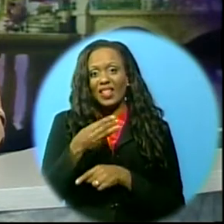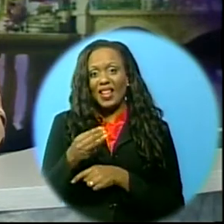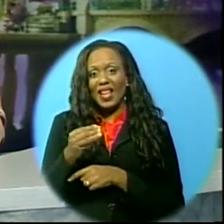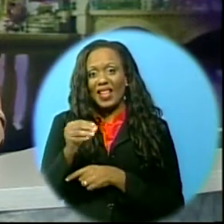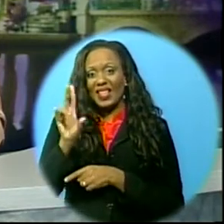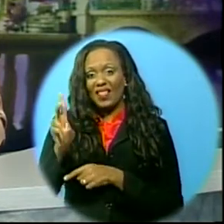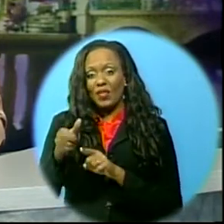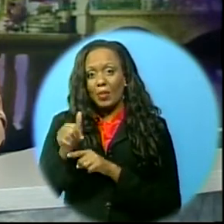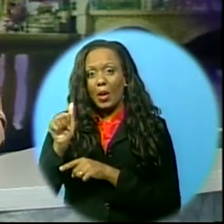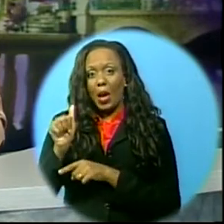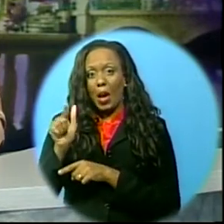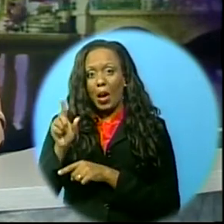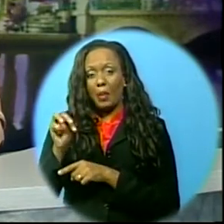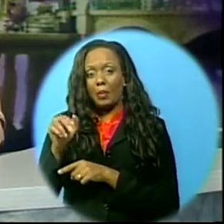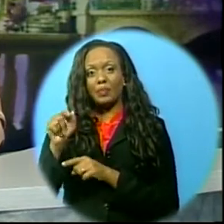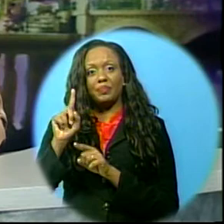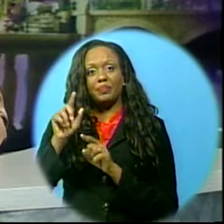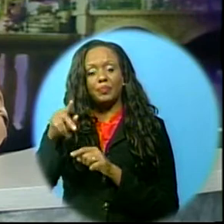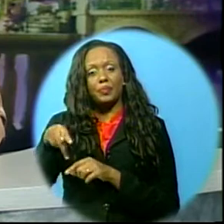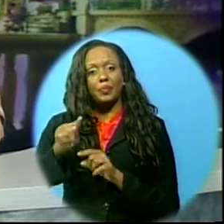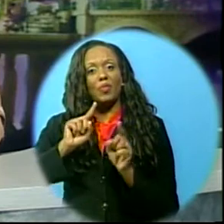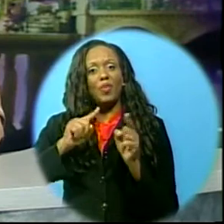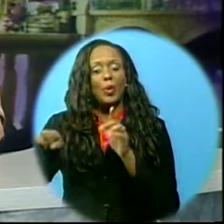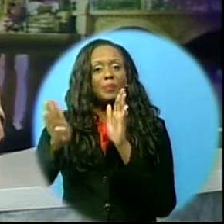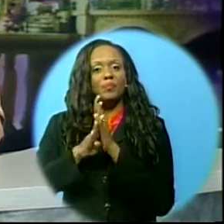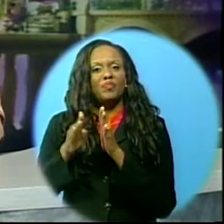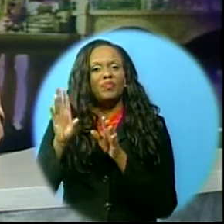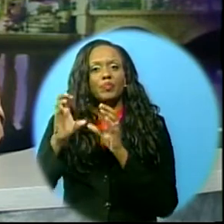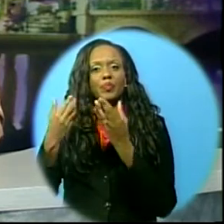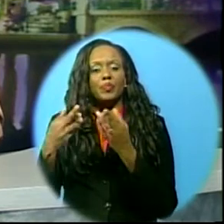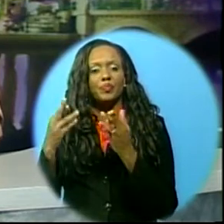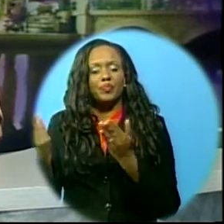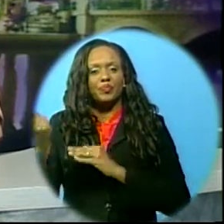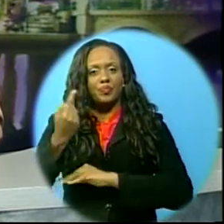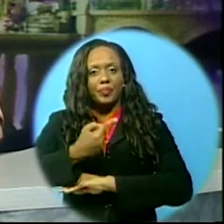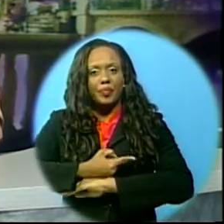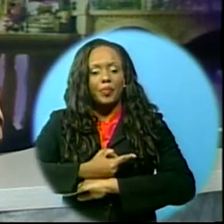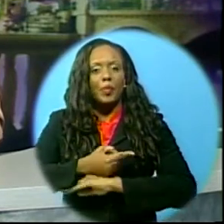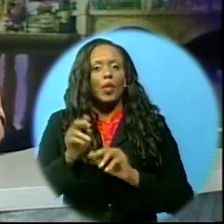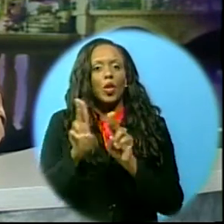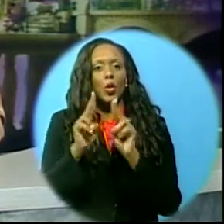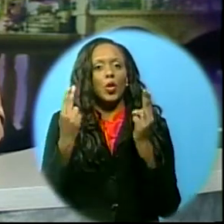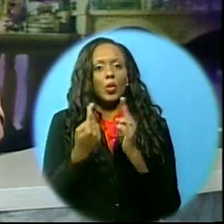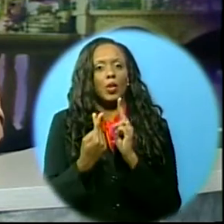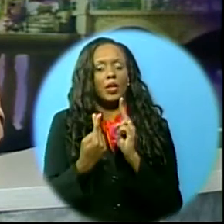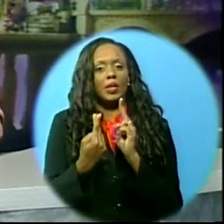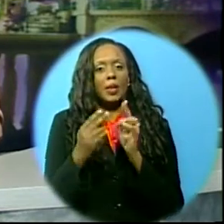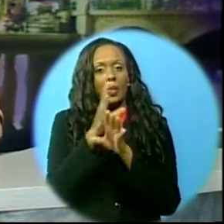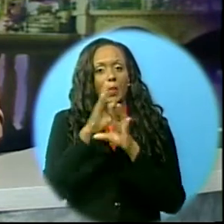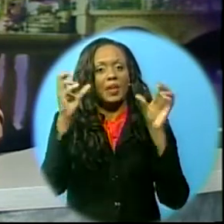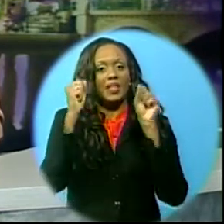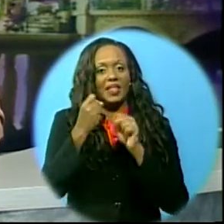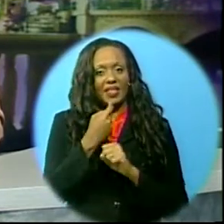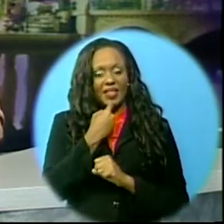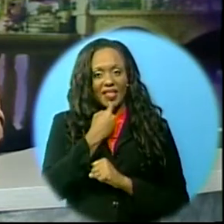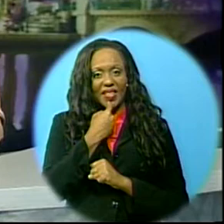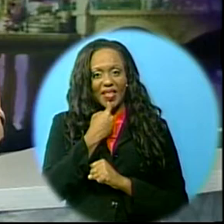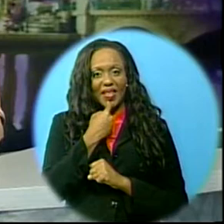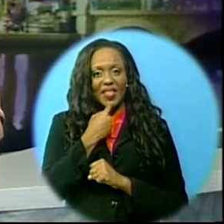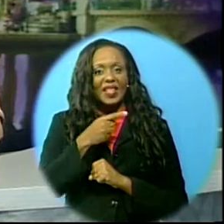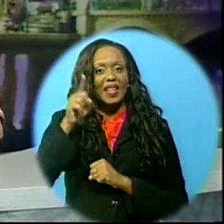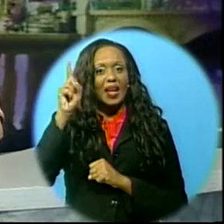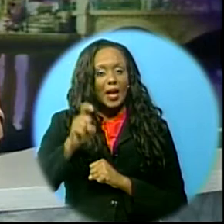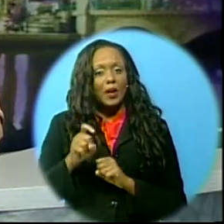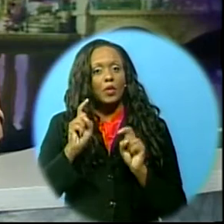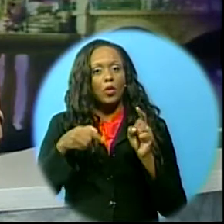to return to the classrooms today. According to BUT President Pedro Shepherd, that instruction was given on the